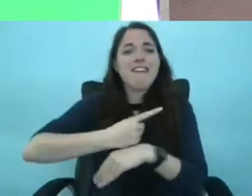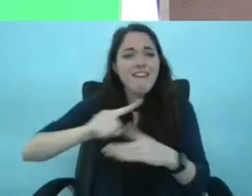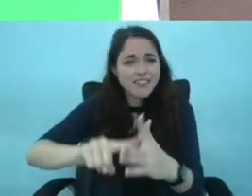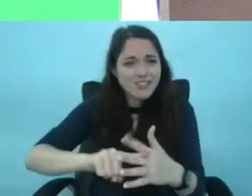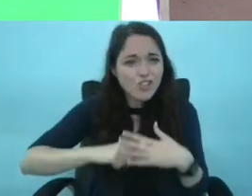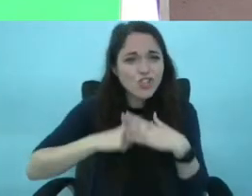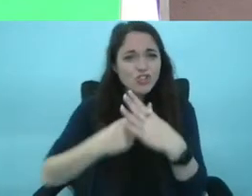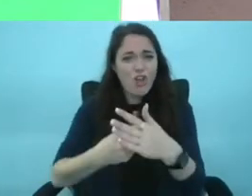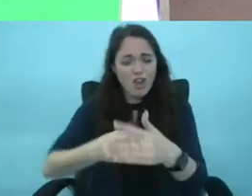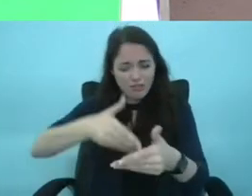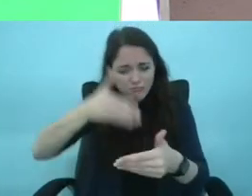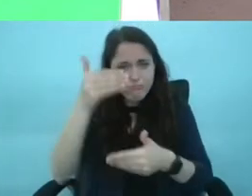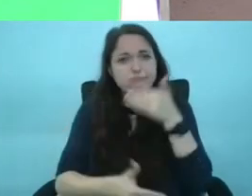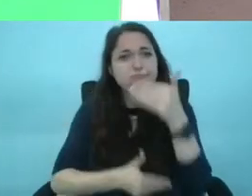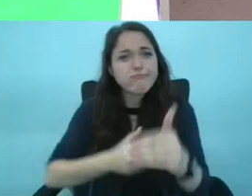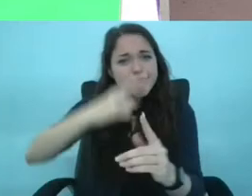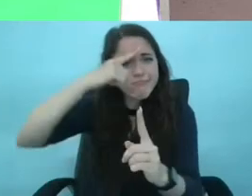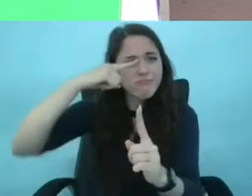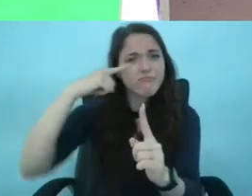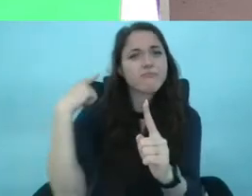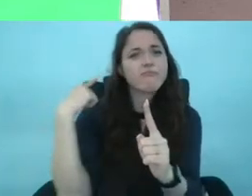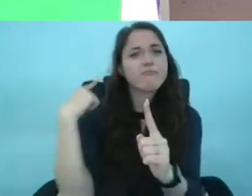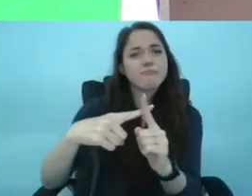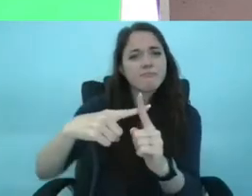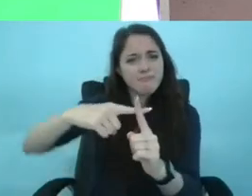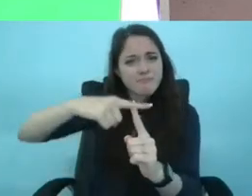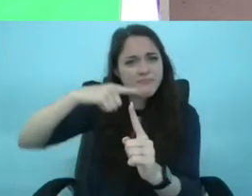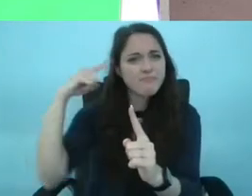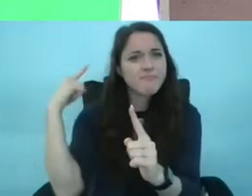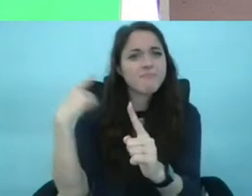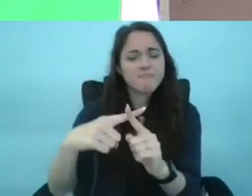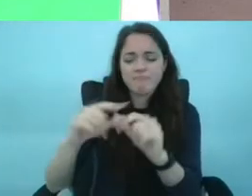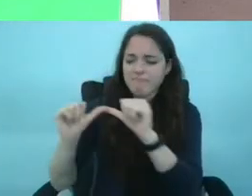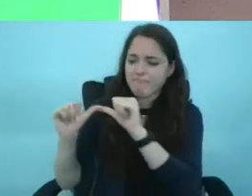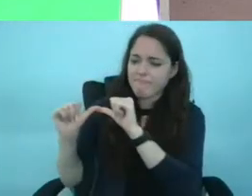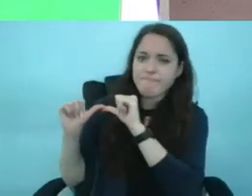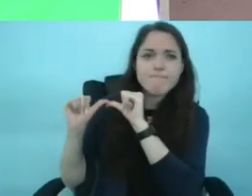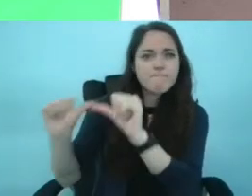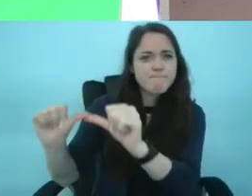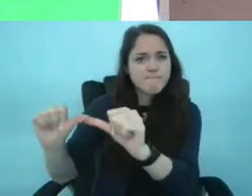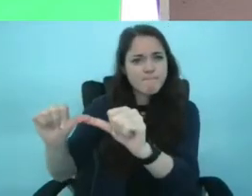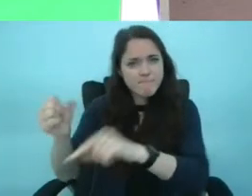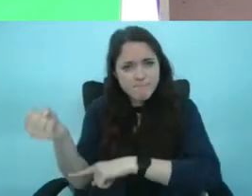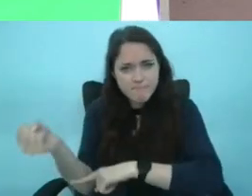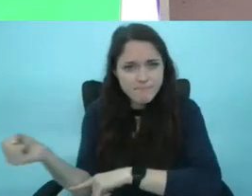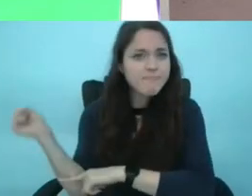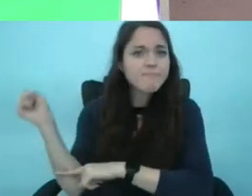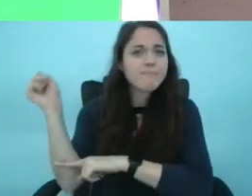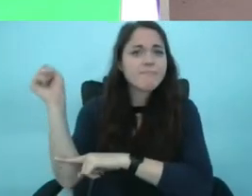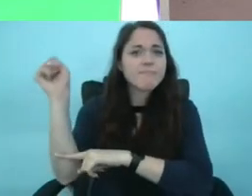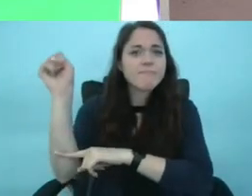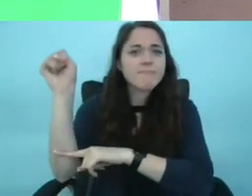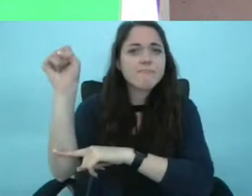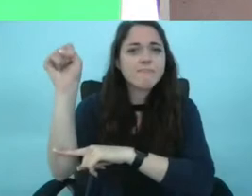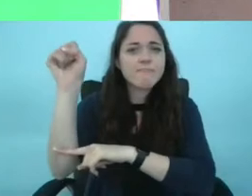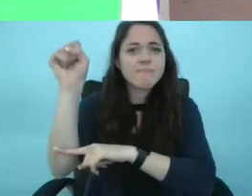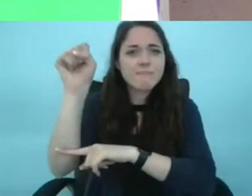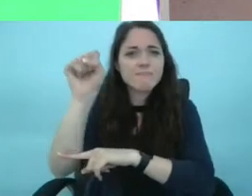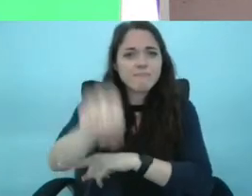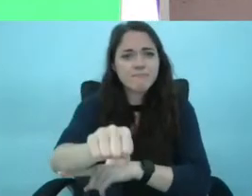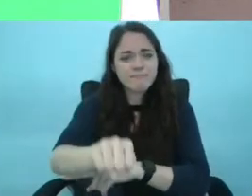begun, let us march on till victory is won.